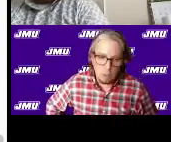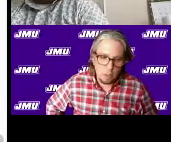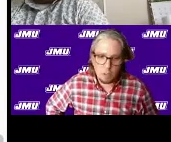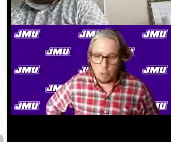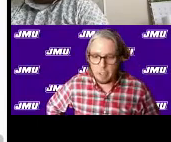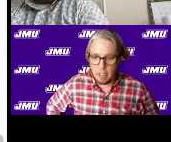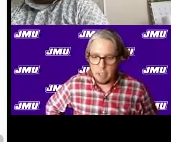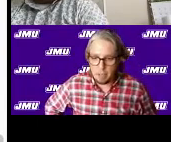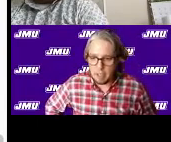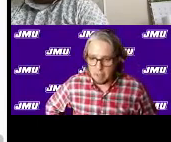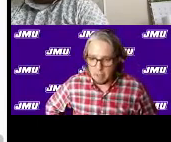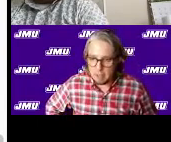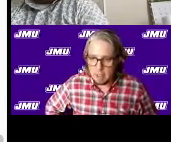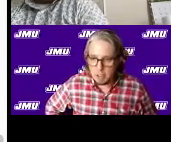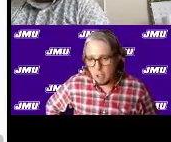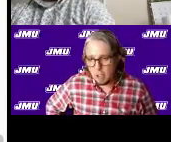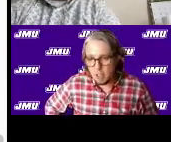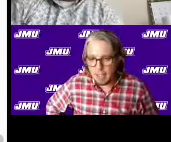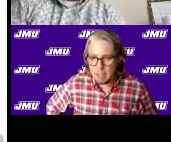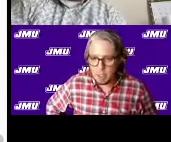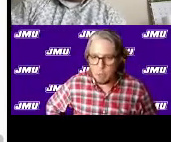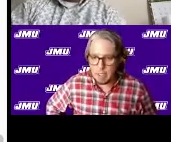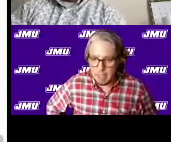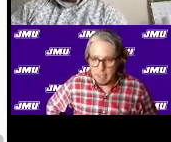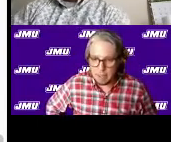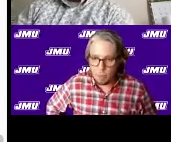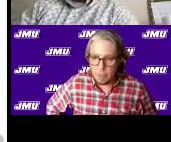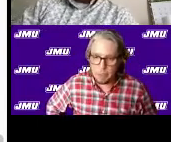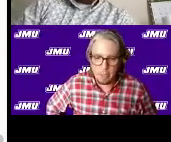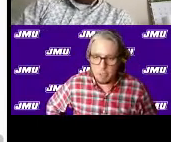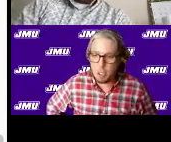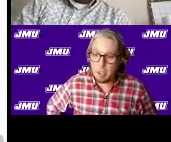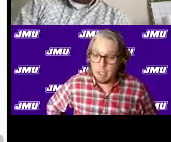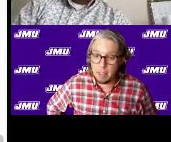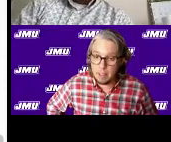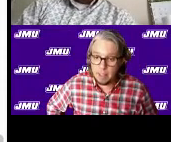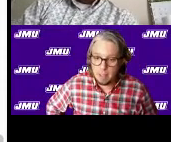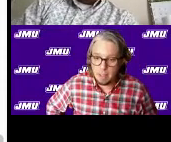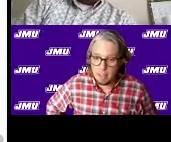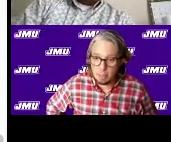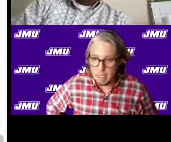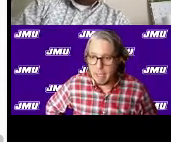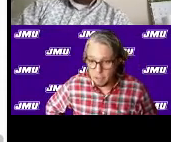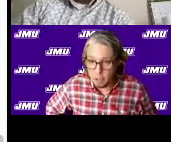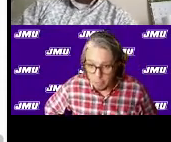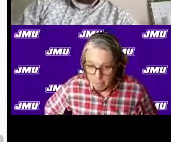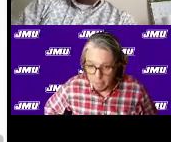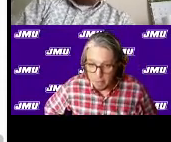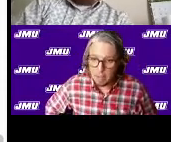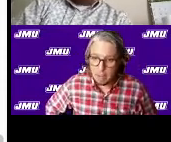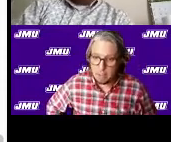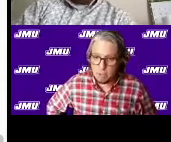as long as we're starting young, right, and teaching all kids to ask for help when they need it, we don't need to be jumping in if we're not asked to jump